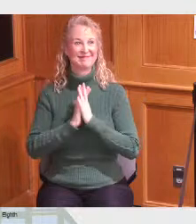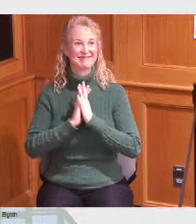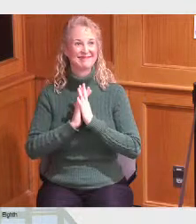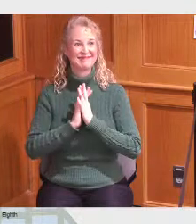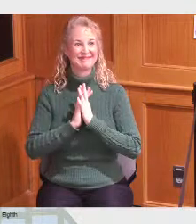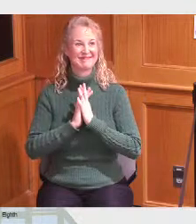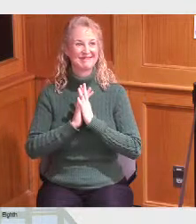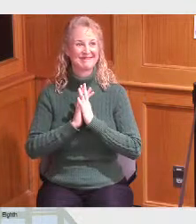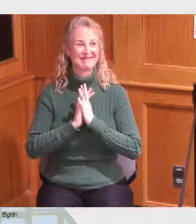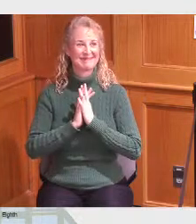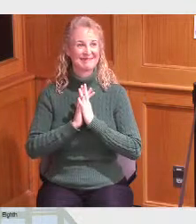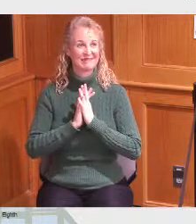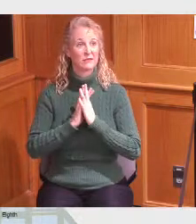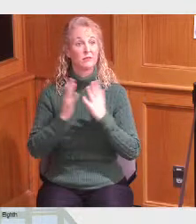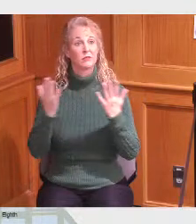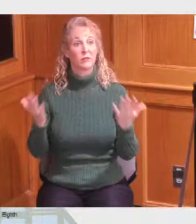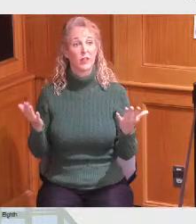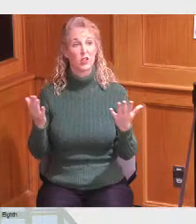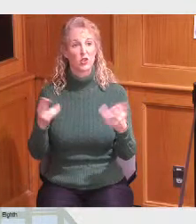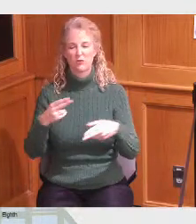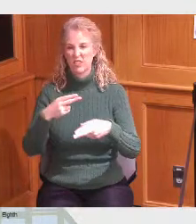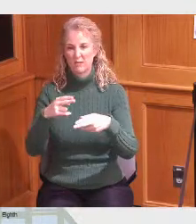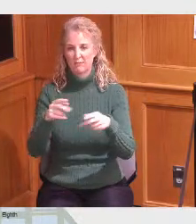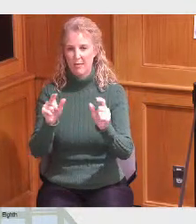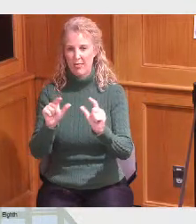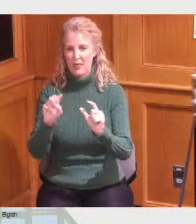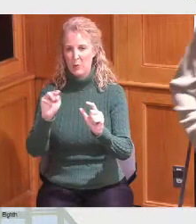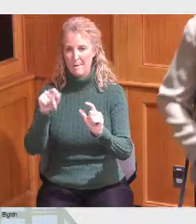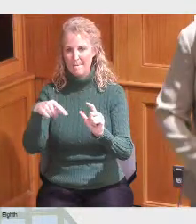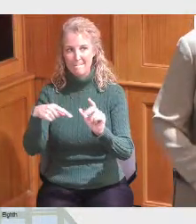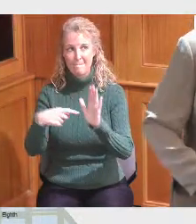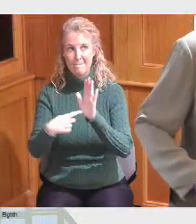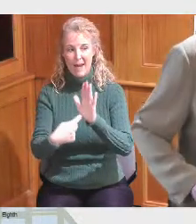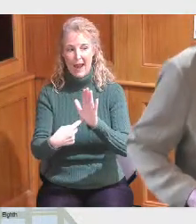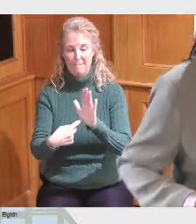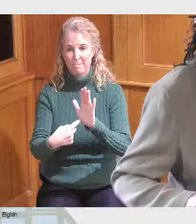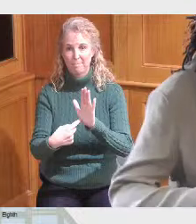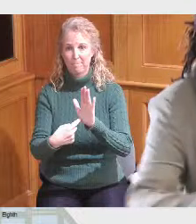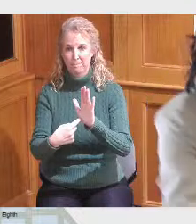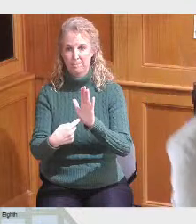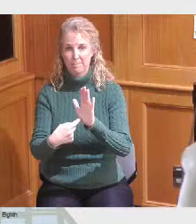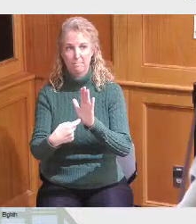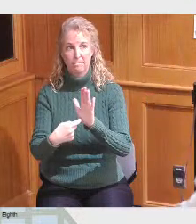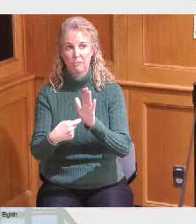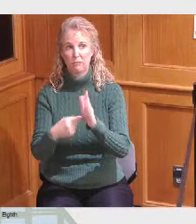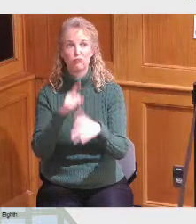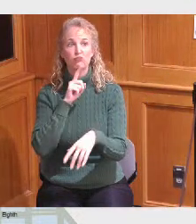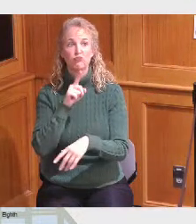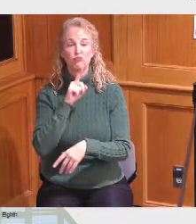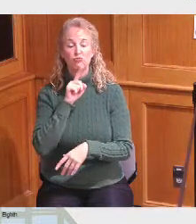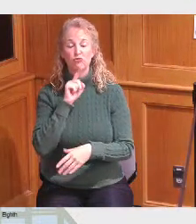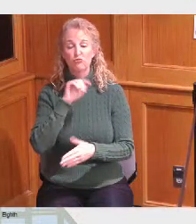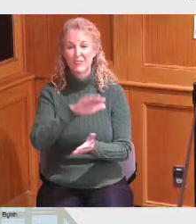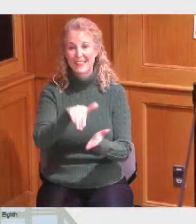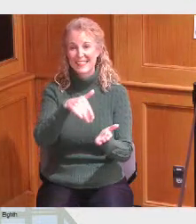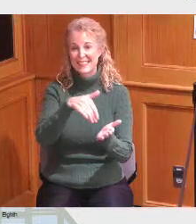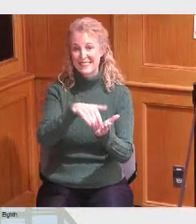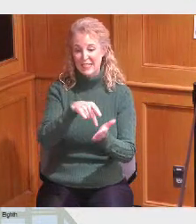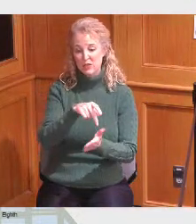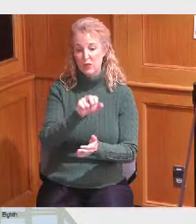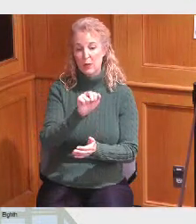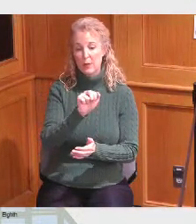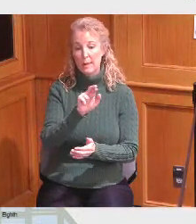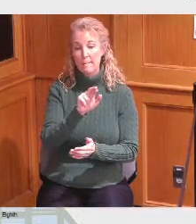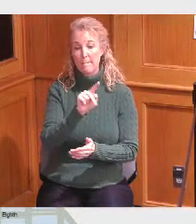There we go. So yeah, there's a quick map showing the boundaries. It's basically Central Parkway on the north, Eggleston on